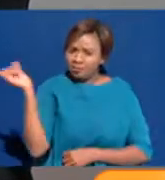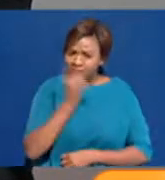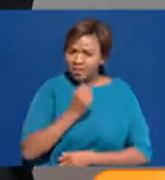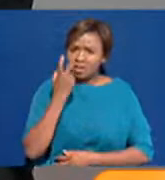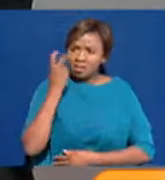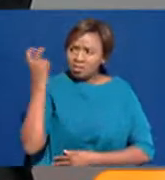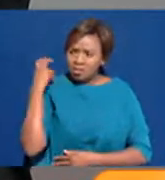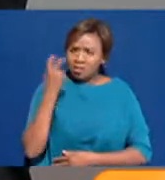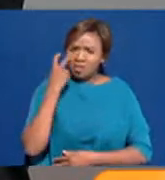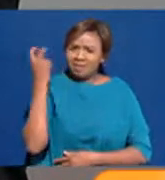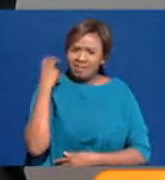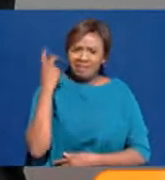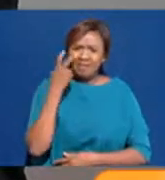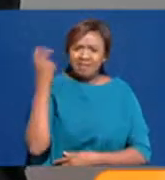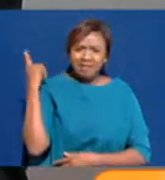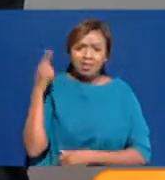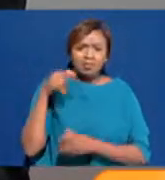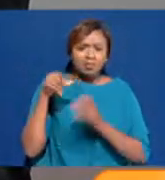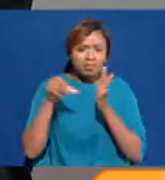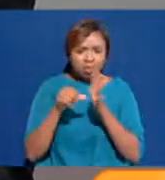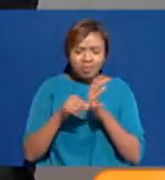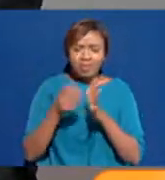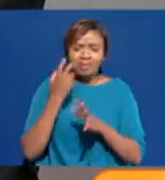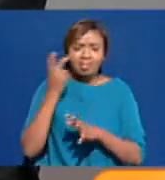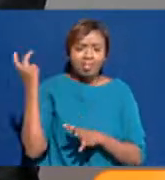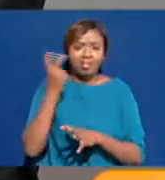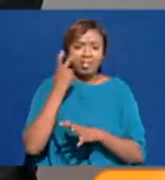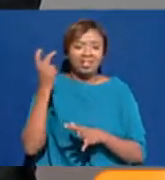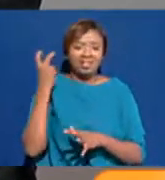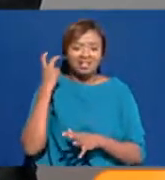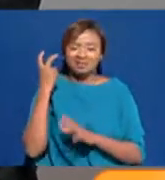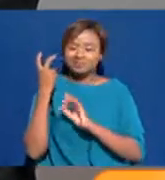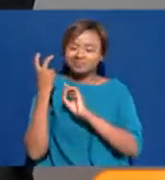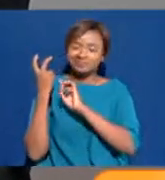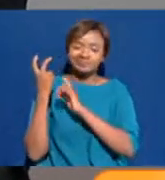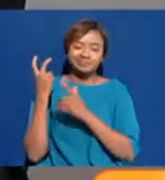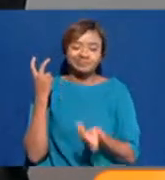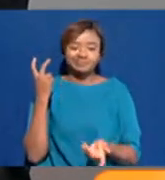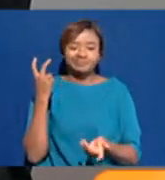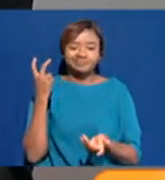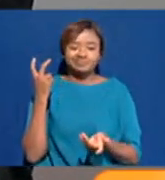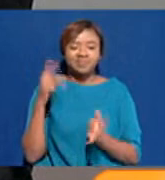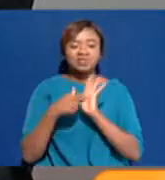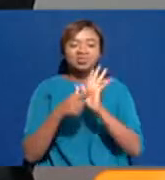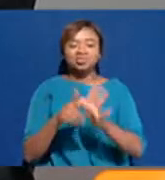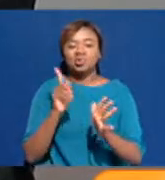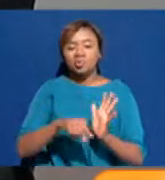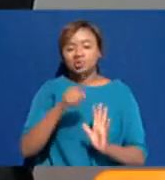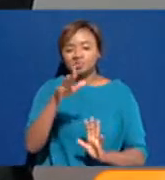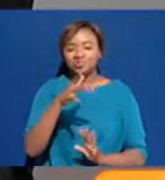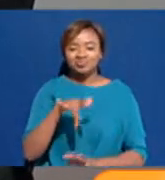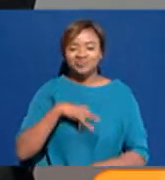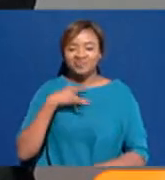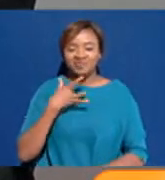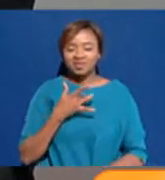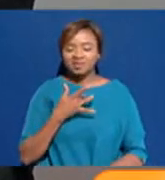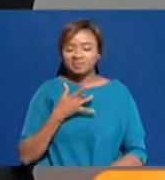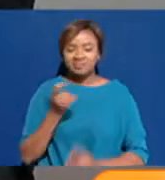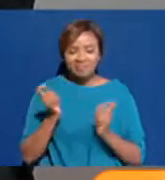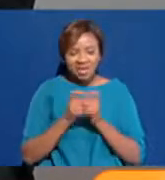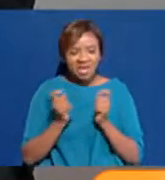whole nation is a feeling of a kind of bitterness. And that bitterness